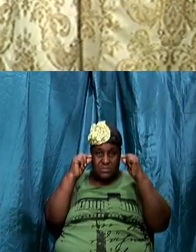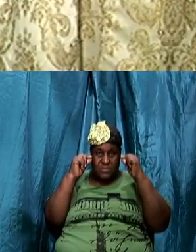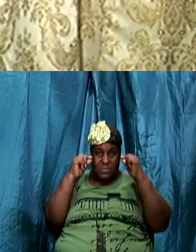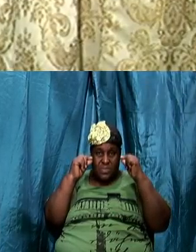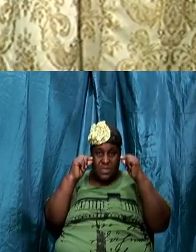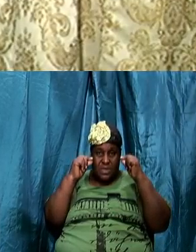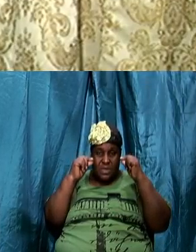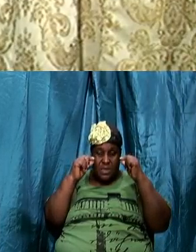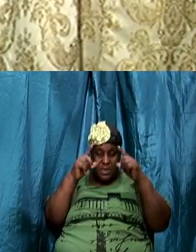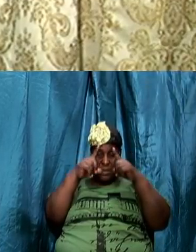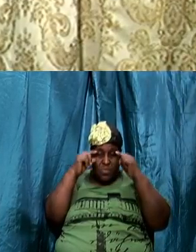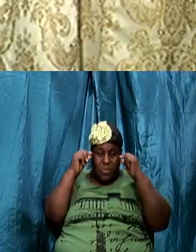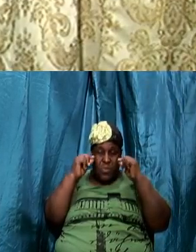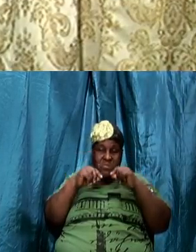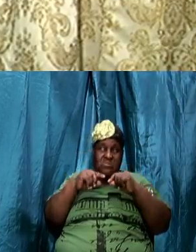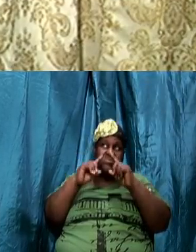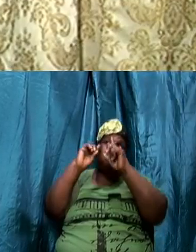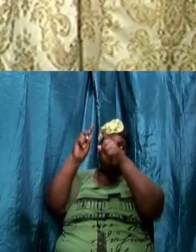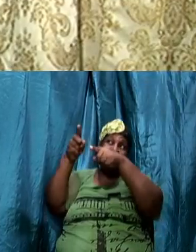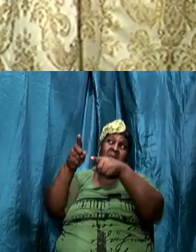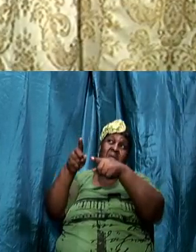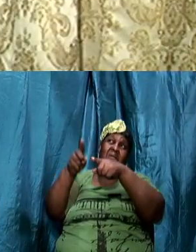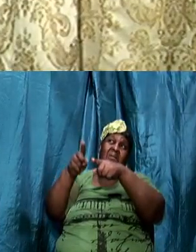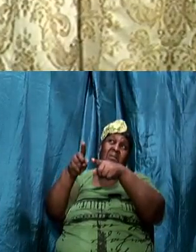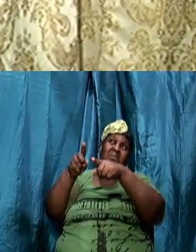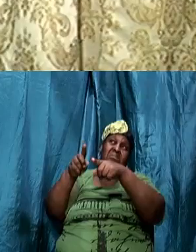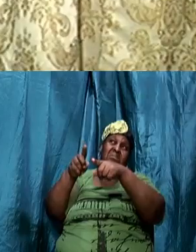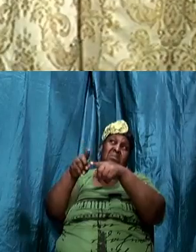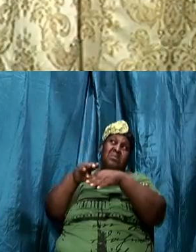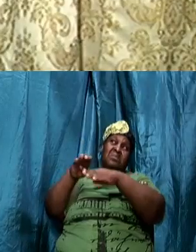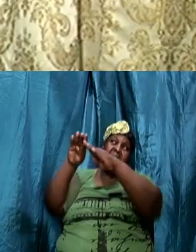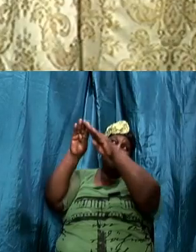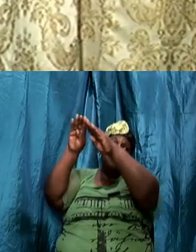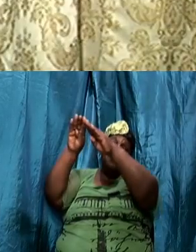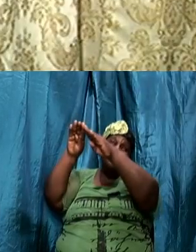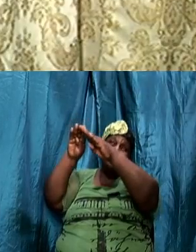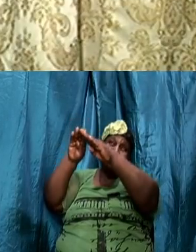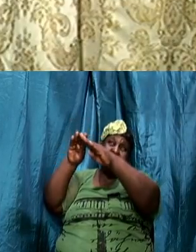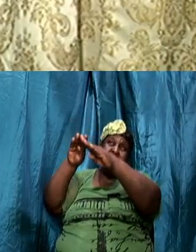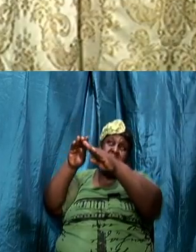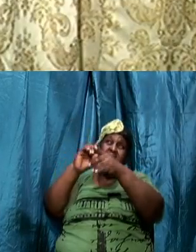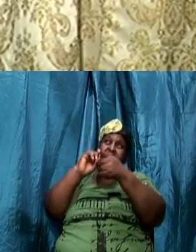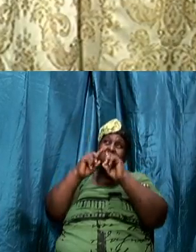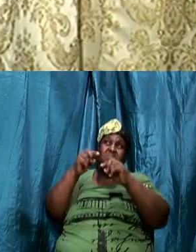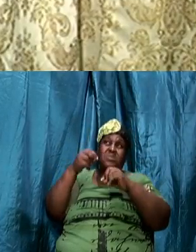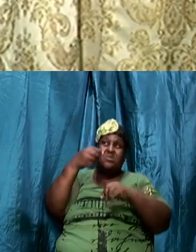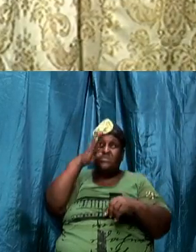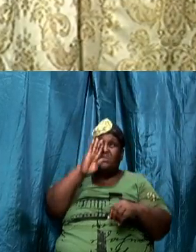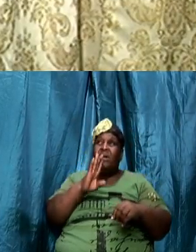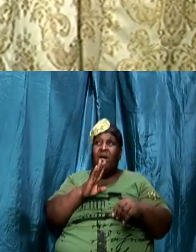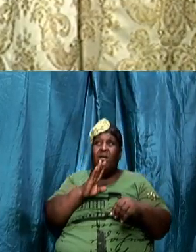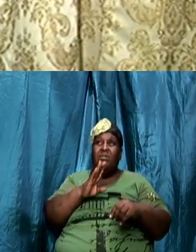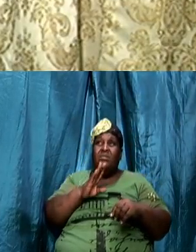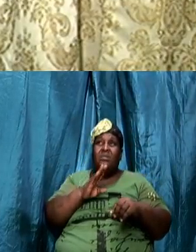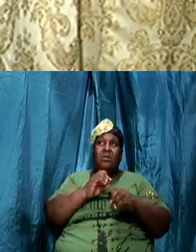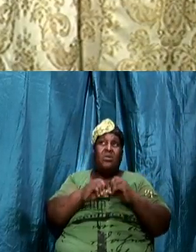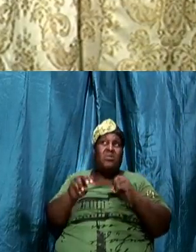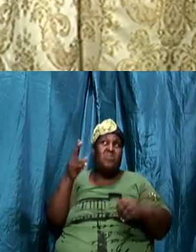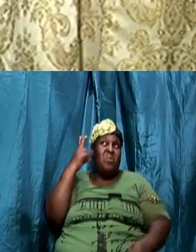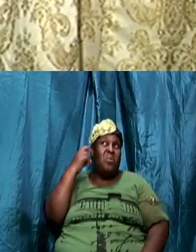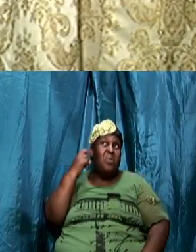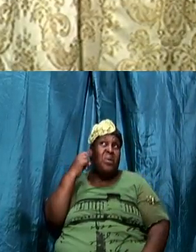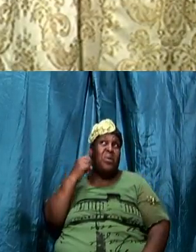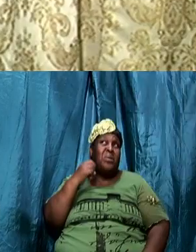He's gone up purportedly to talk to God. But we don't hear from him and we don't see him. Actually, he thinks he's all